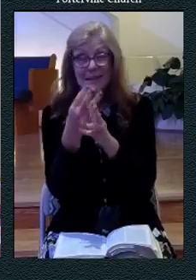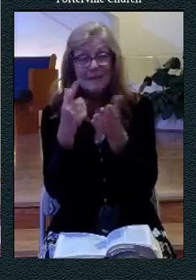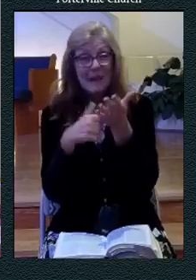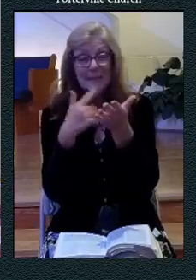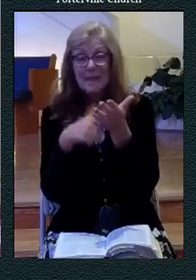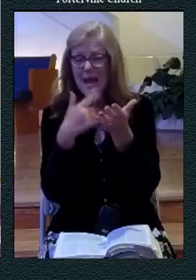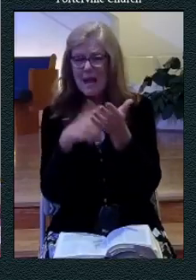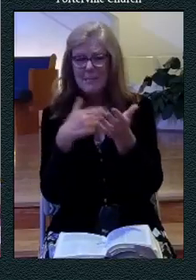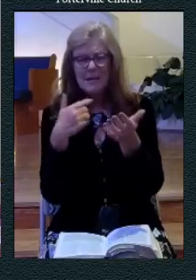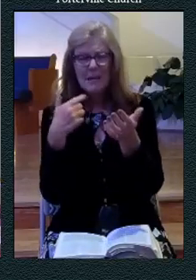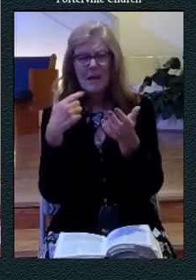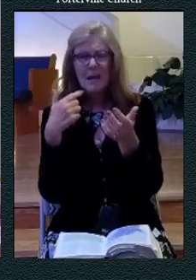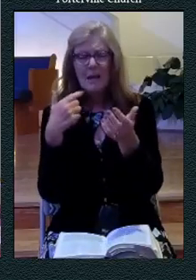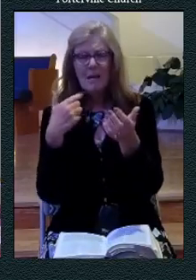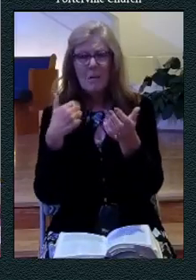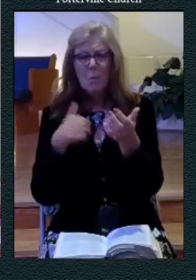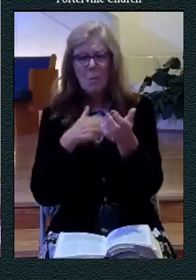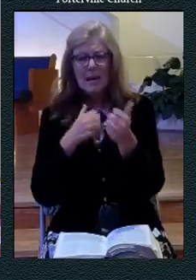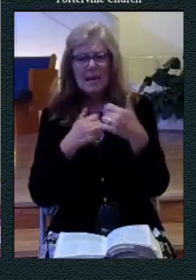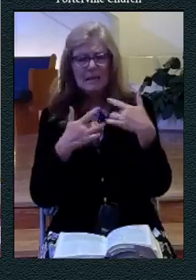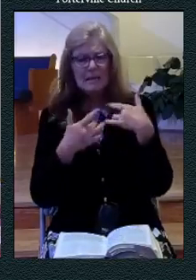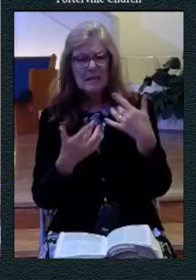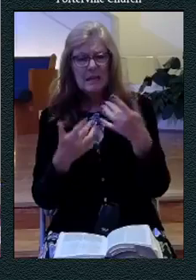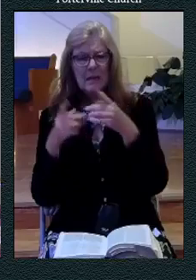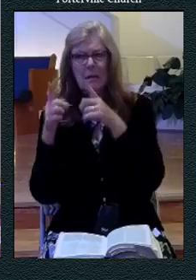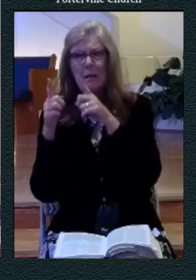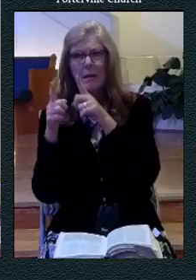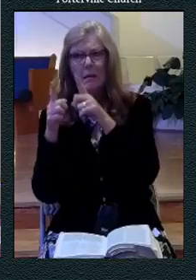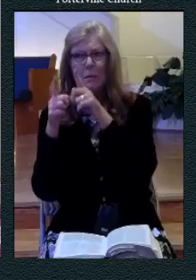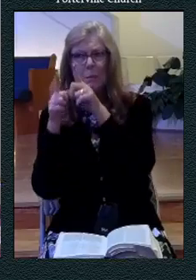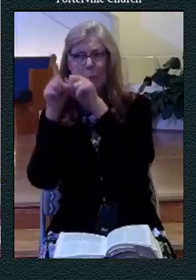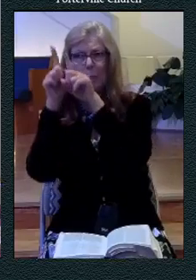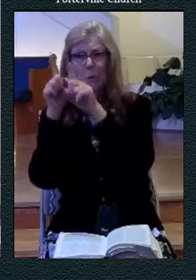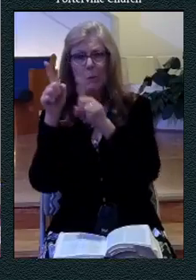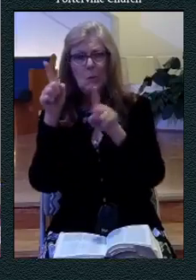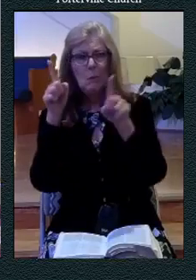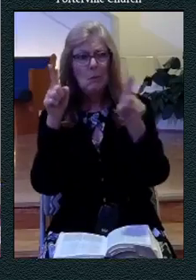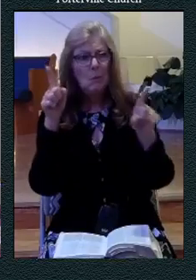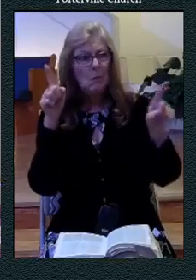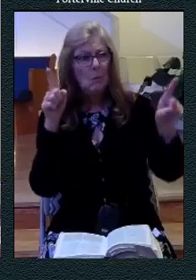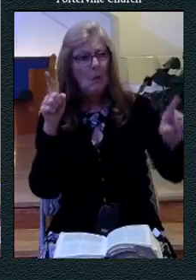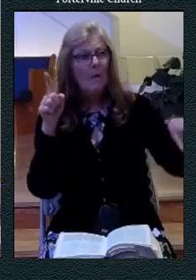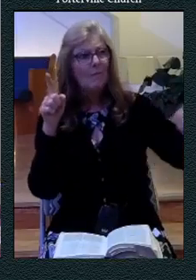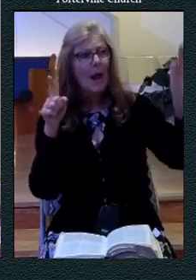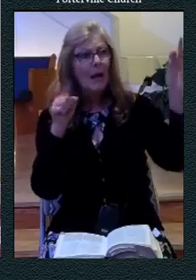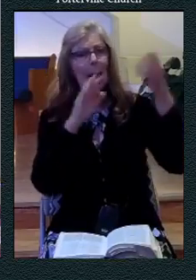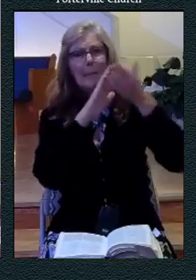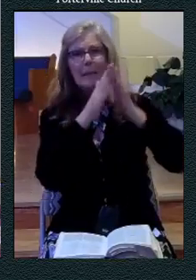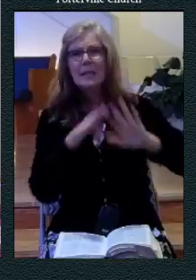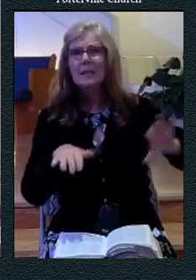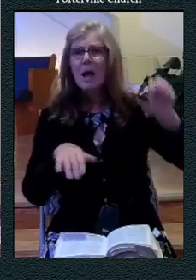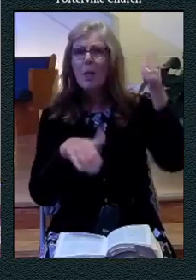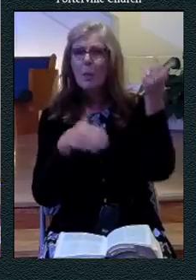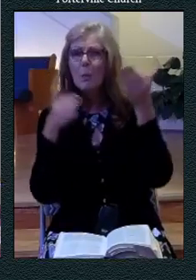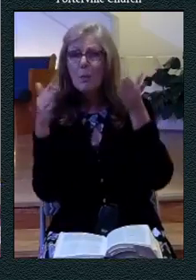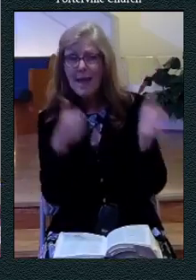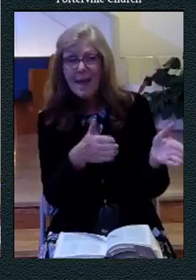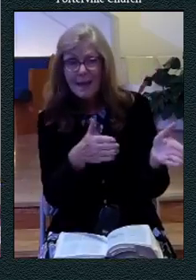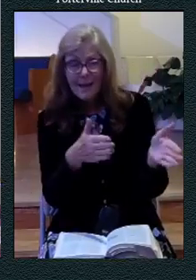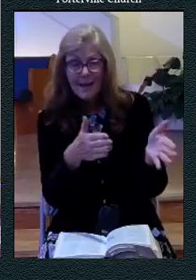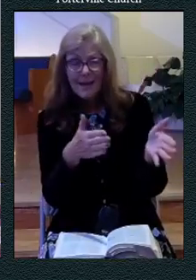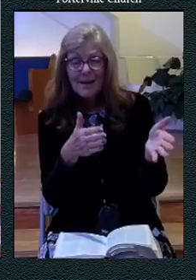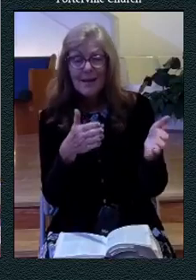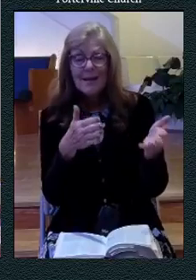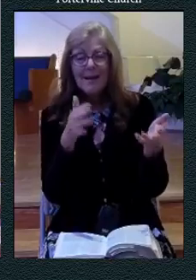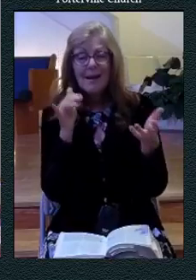ourselves off attempting other ways to find the peace and courage we need, and sometimes that connection